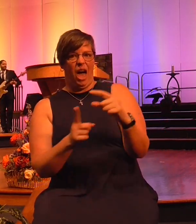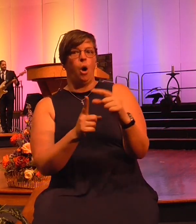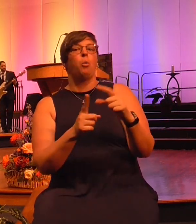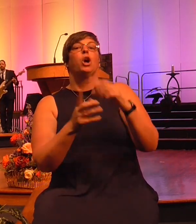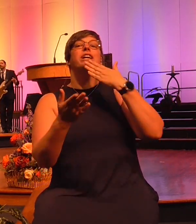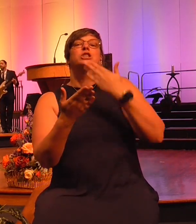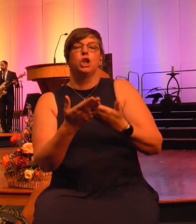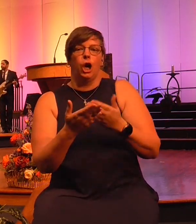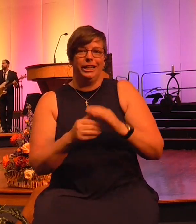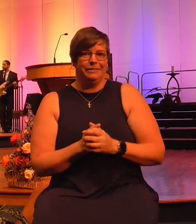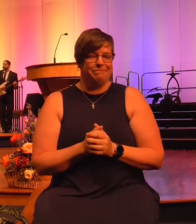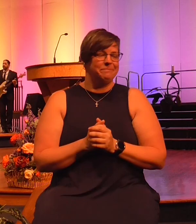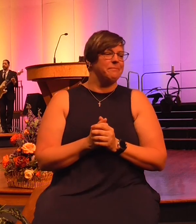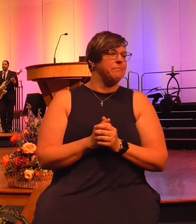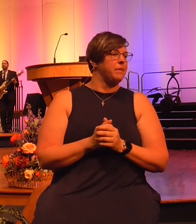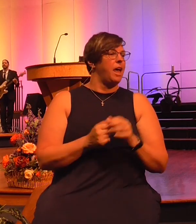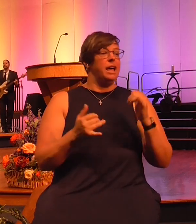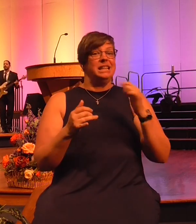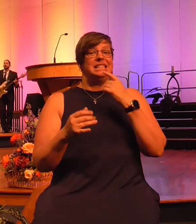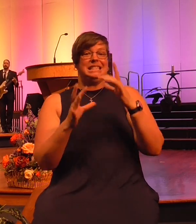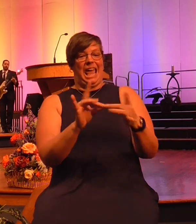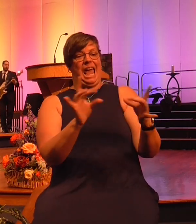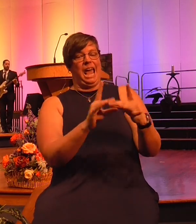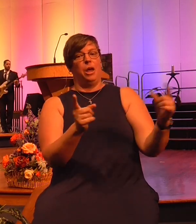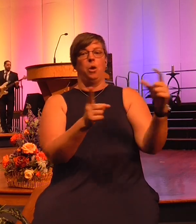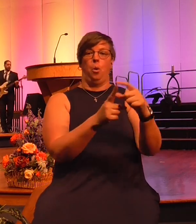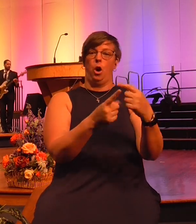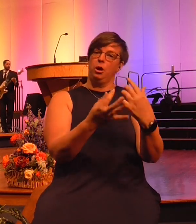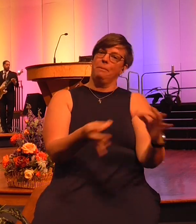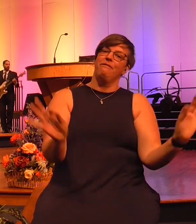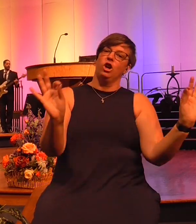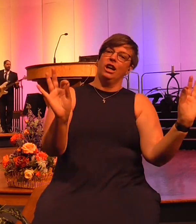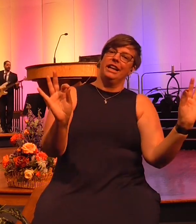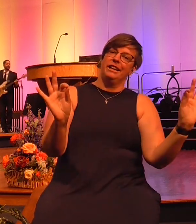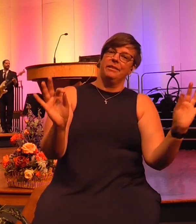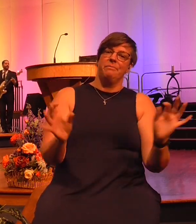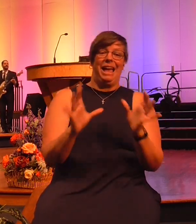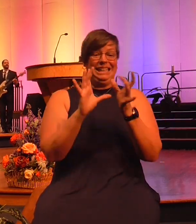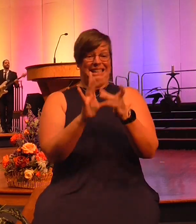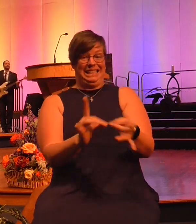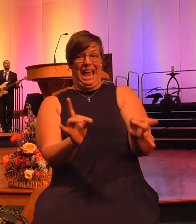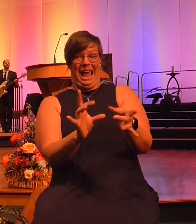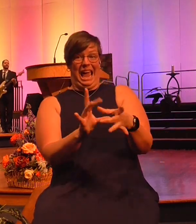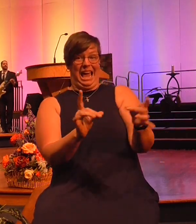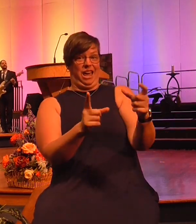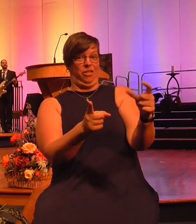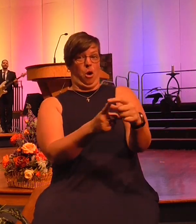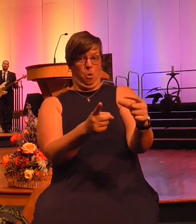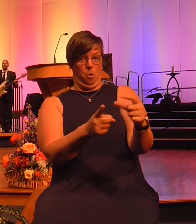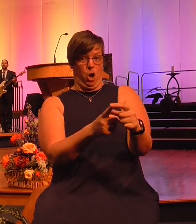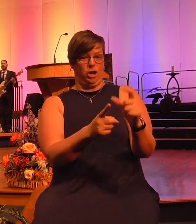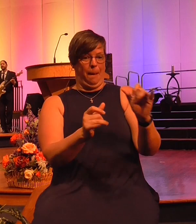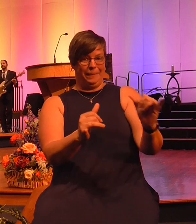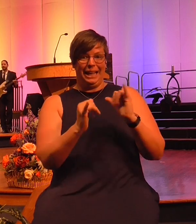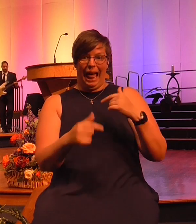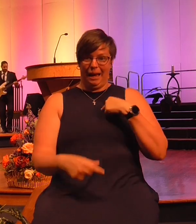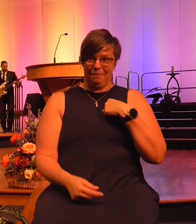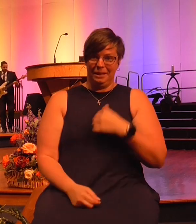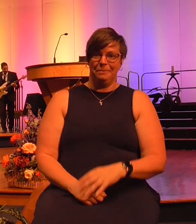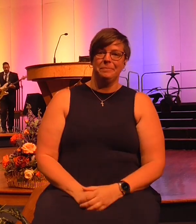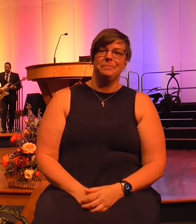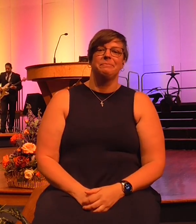word is good. Say the word and you'll be free. Say the word and be like